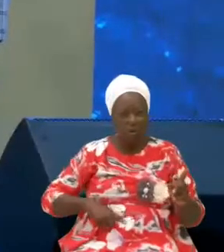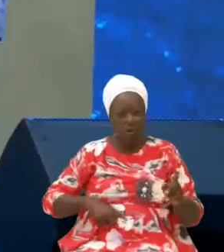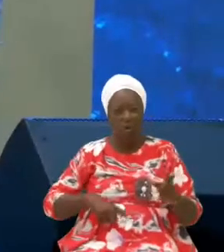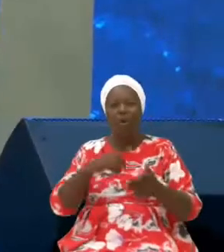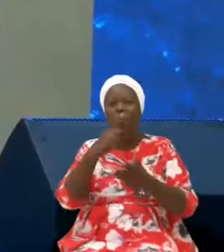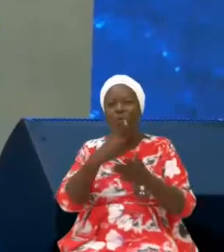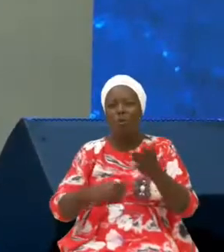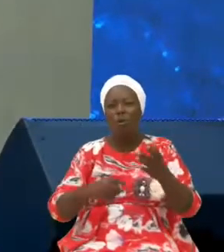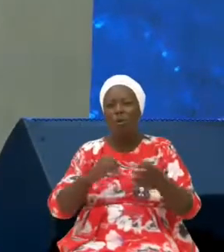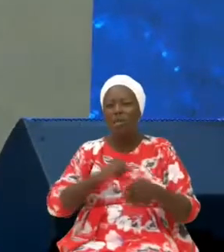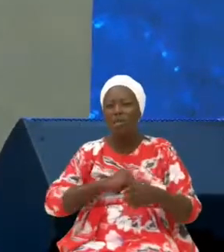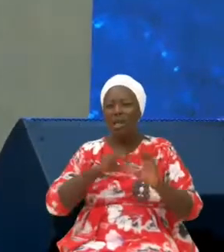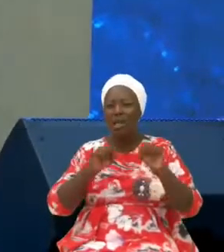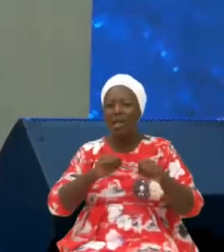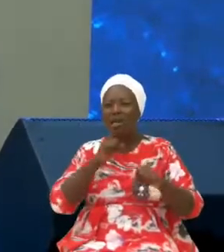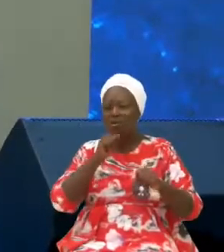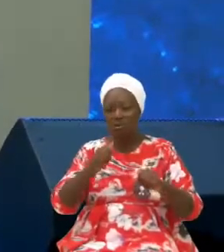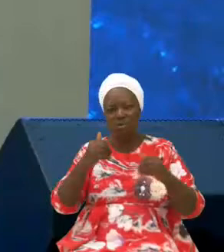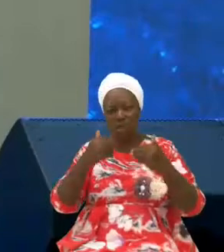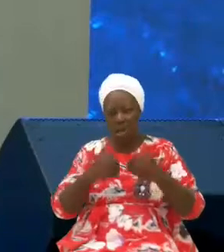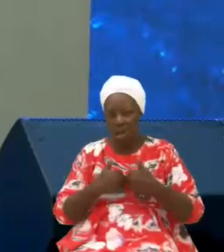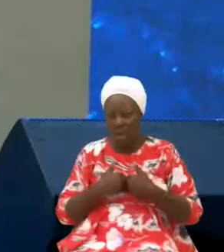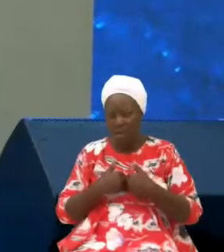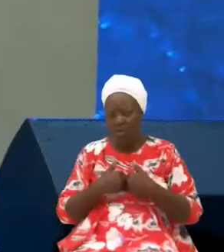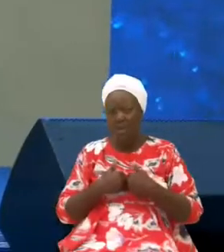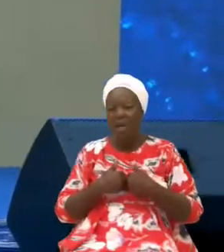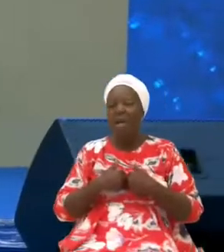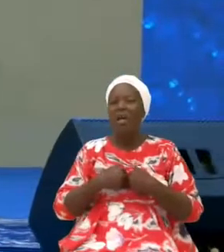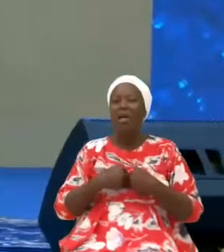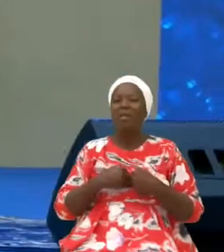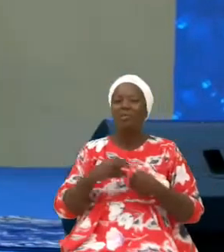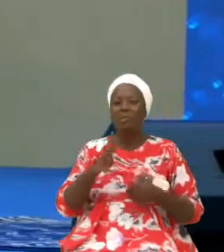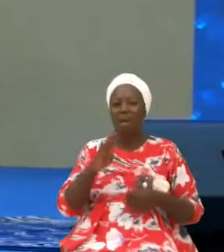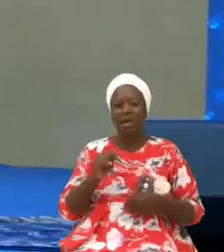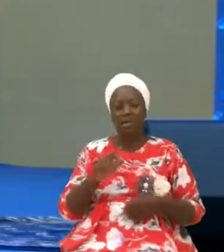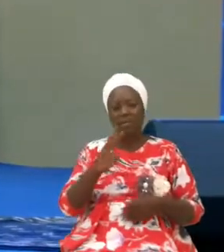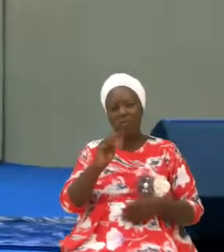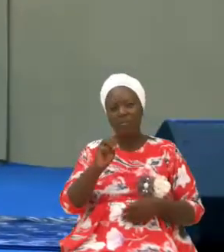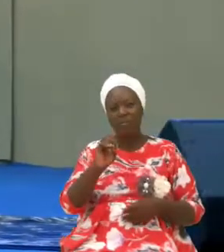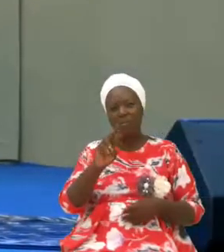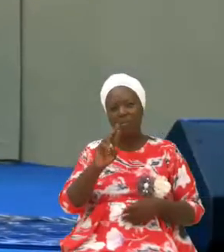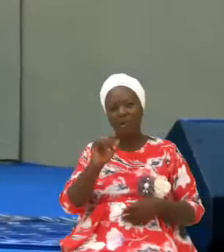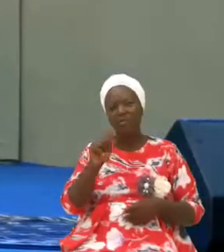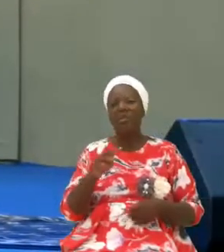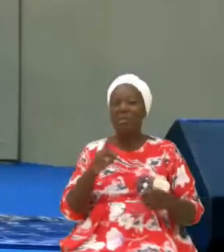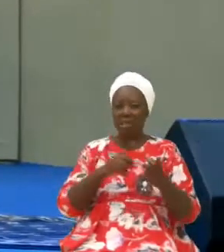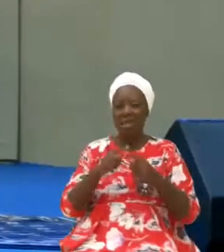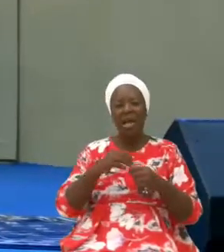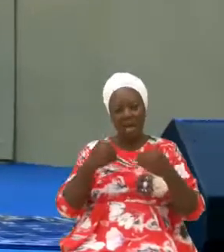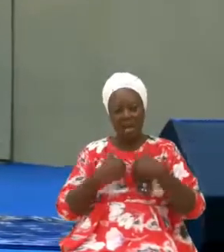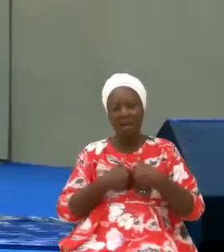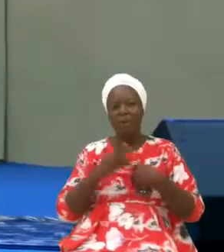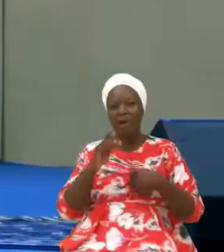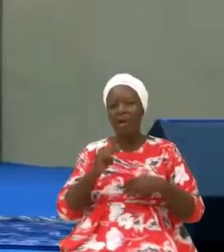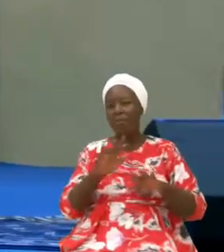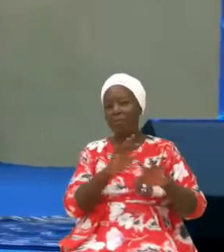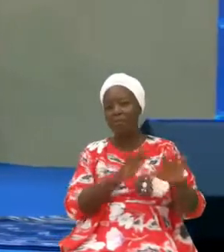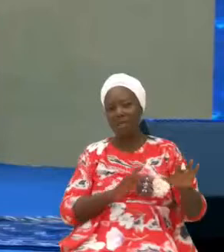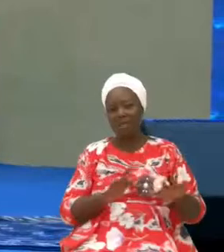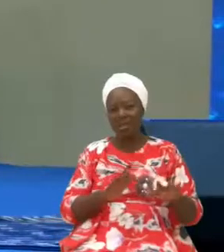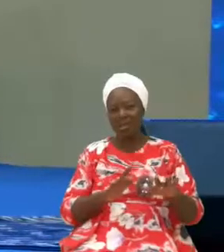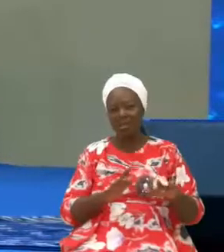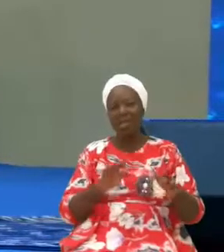for eternity. And what I do not have by merit, I'm going to have